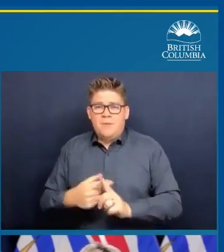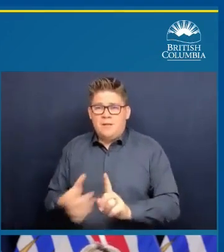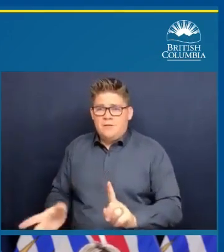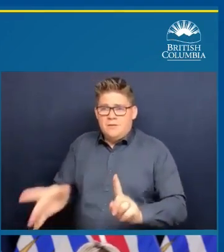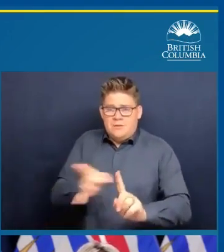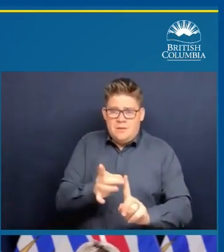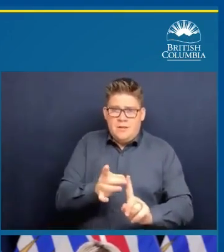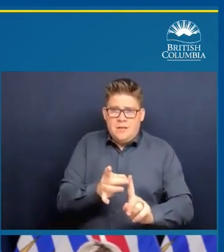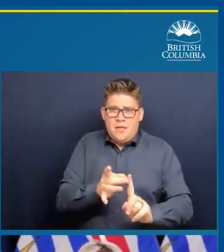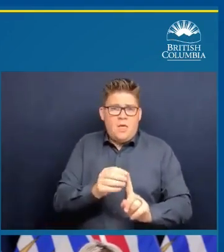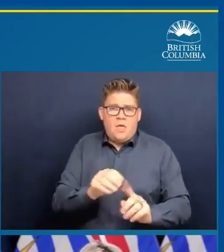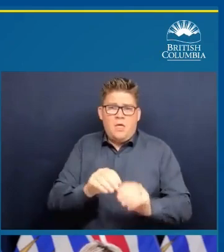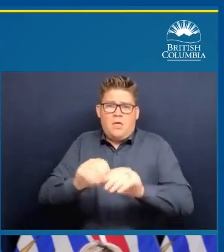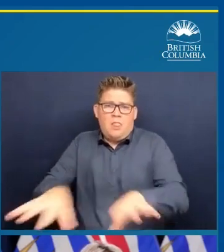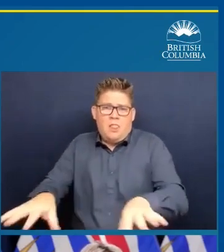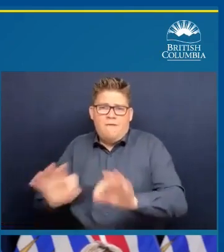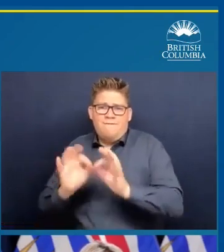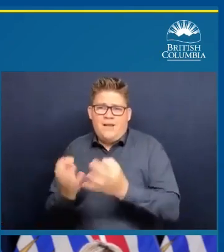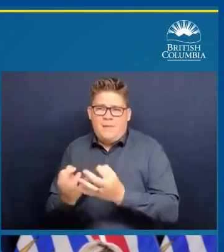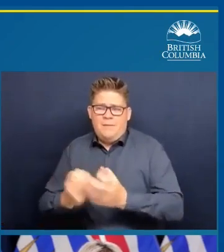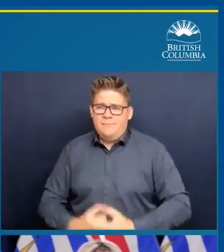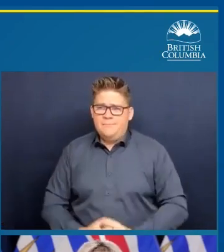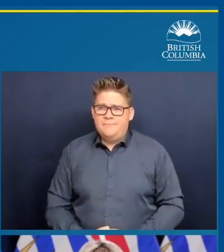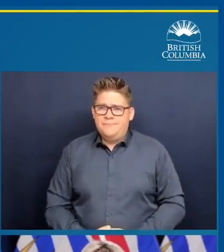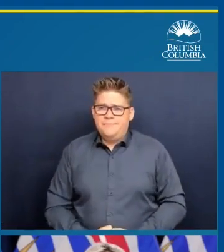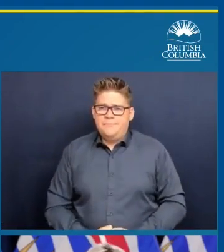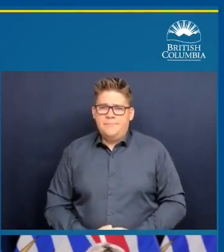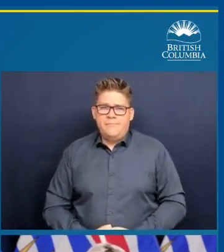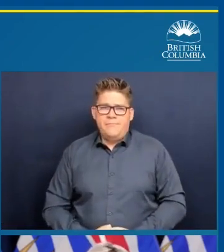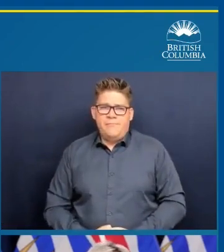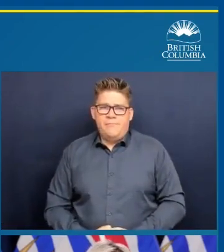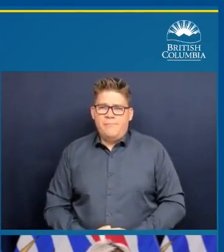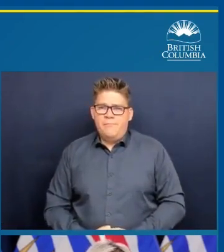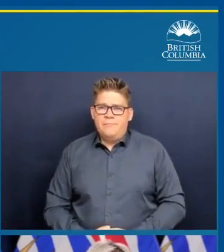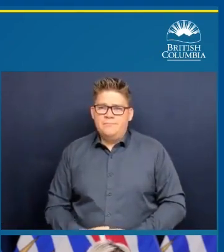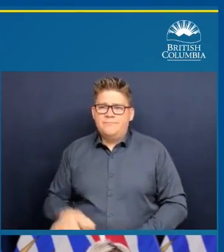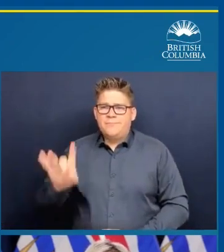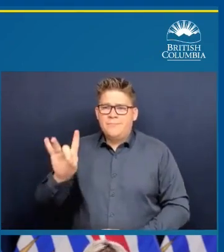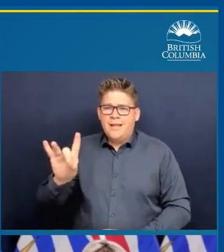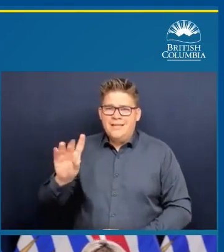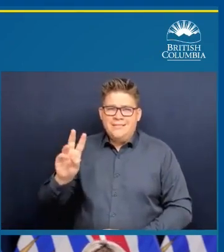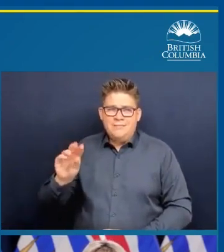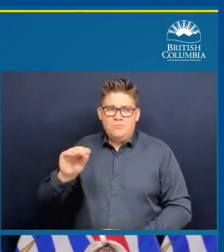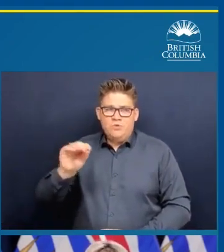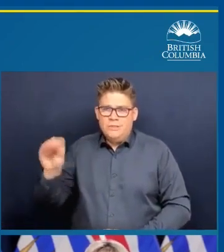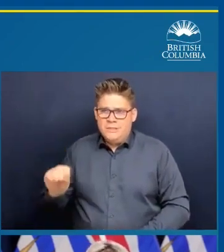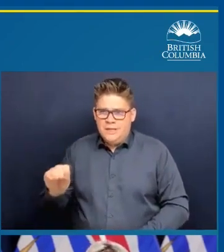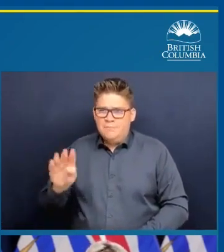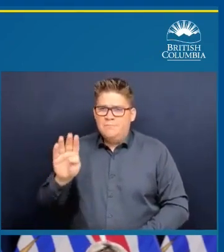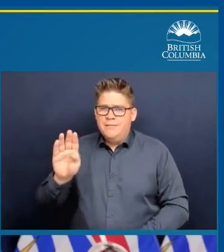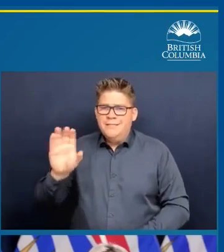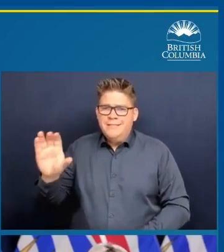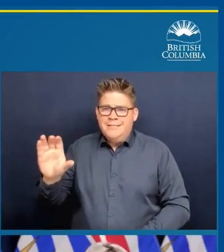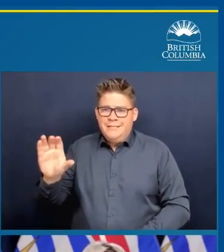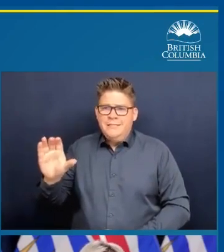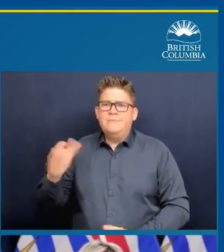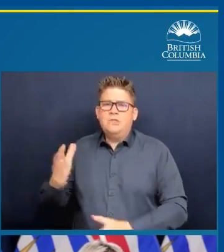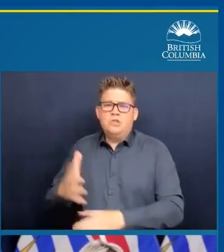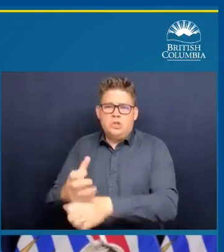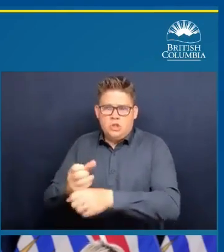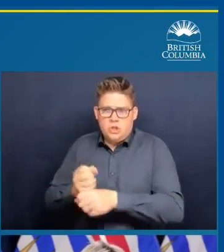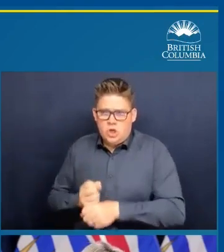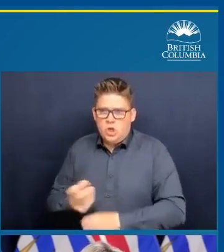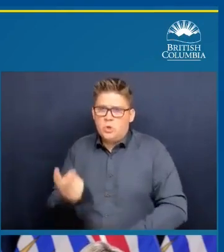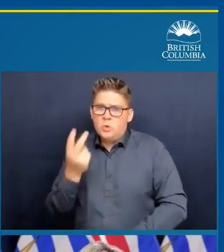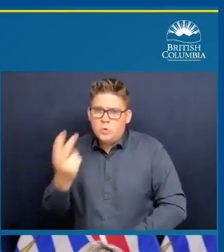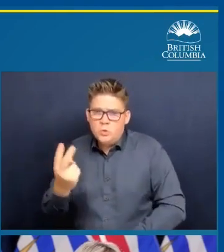over 86% of people 5 and over have received at least 2 doses of COVID-19 vaccines, and that is great. That means that we have a